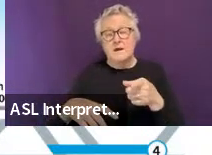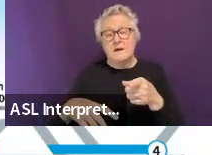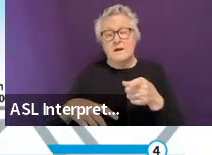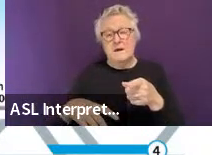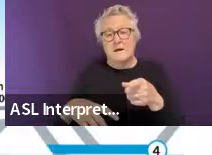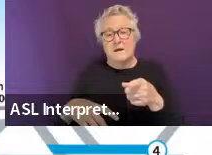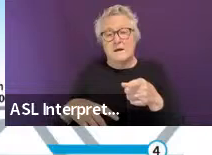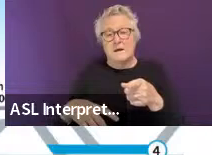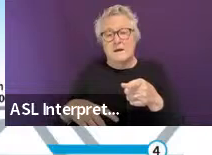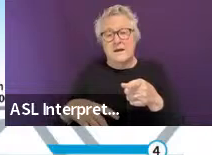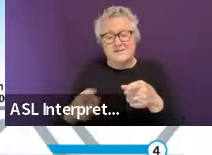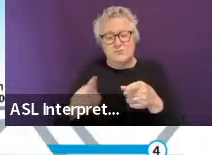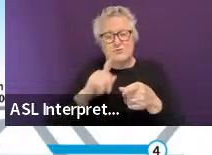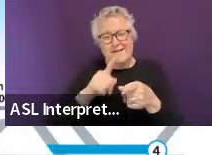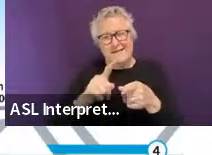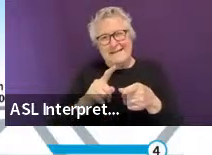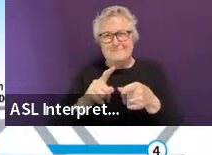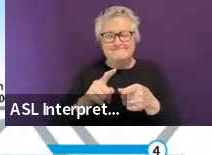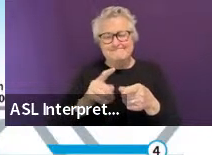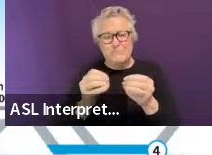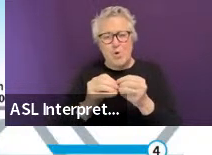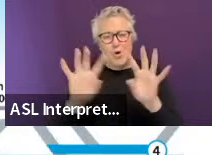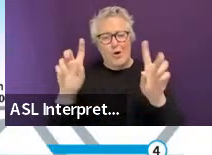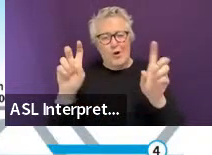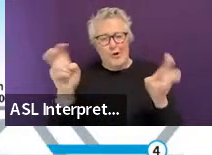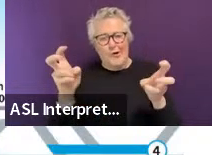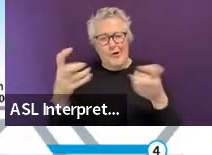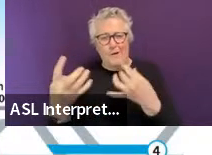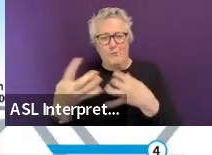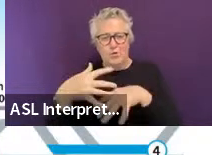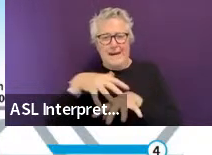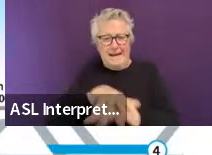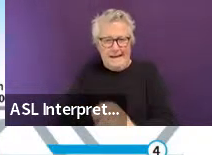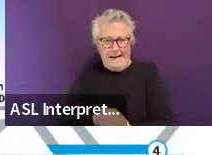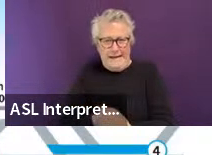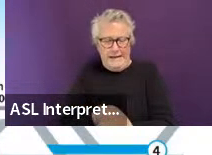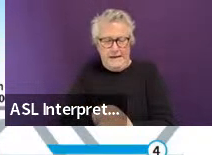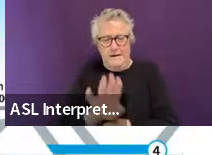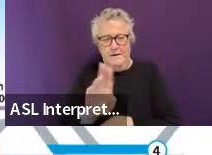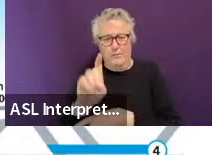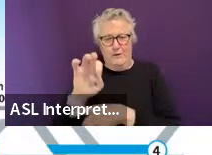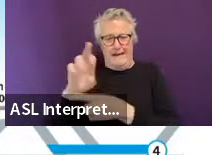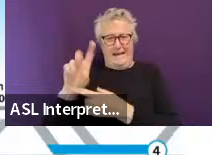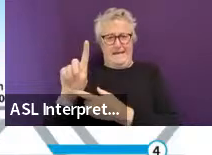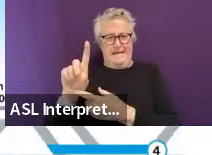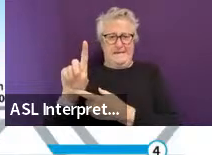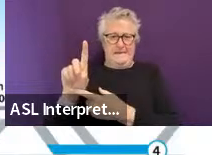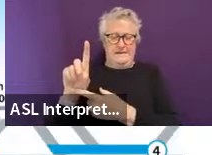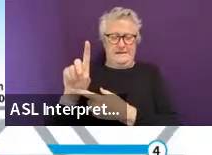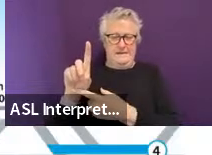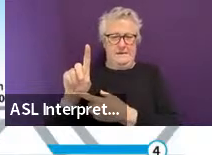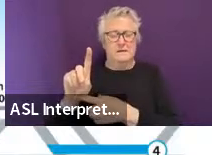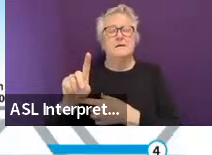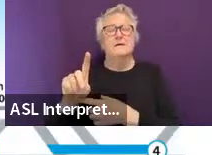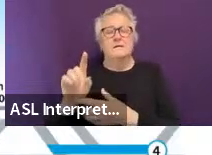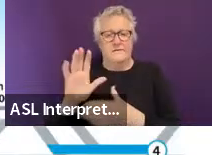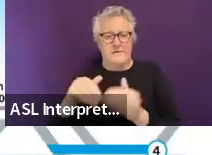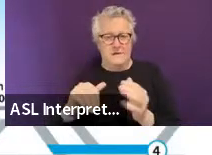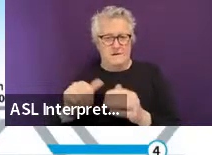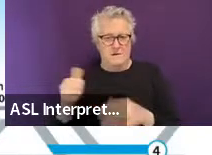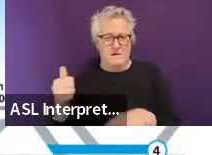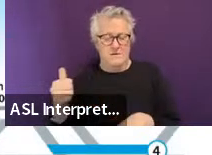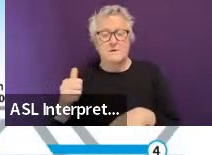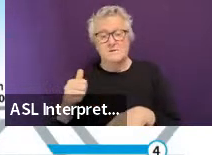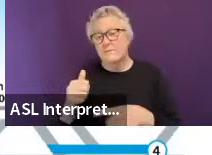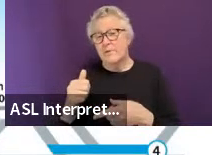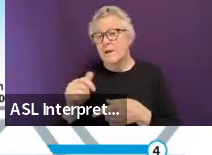really braided in this case. So instead of having that auxiliary lane on the main line, you've got a braided ramp that's taken that account. So it has